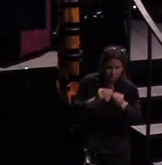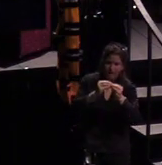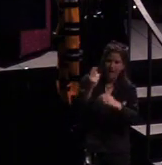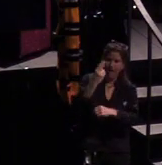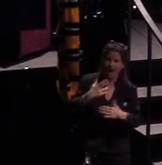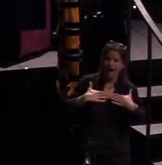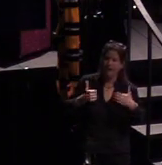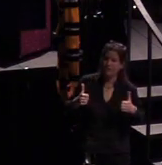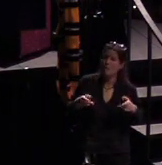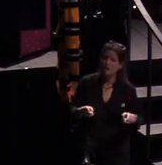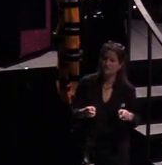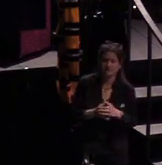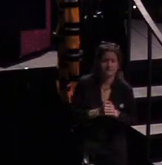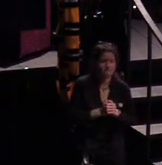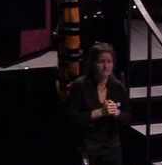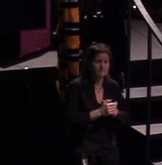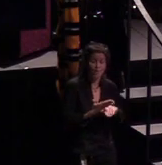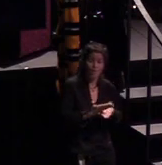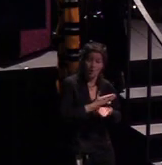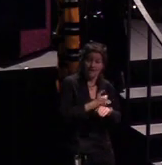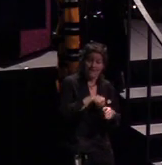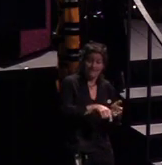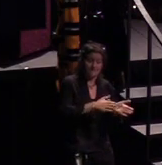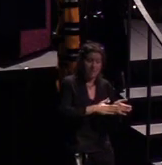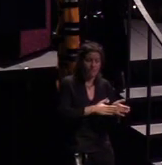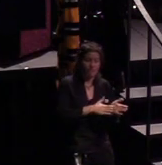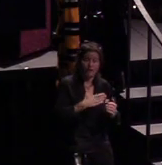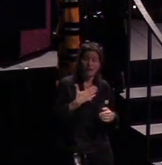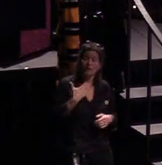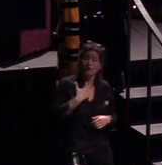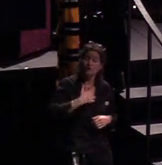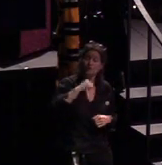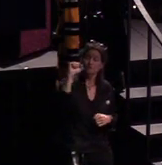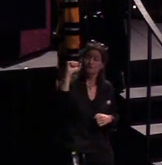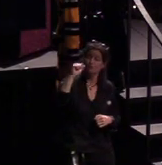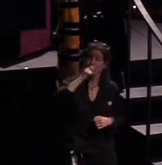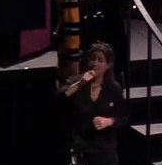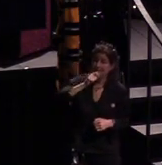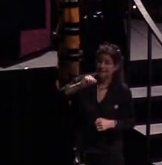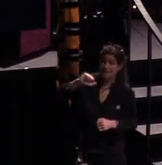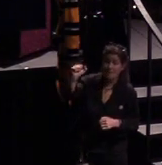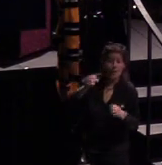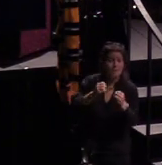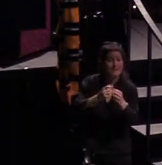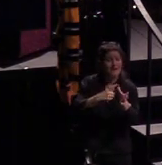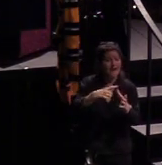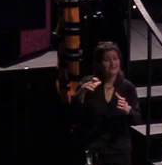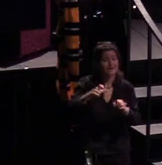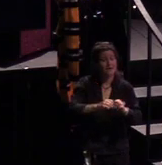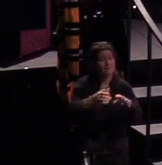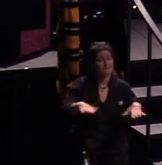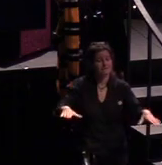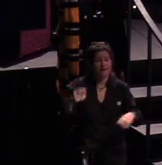ways biscuit earlier this month Tareq zero and Battersea Arts Center collaborated on the two-week